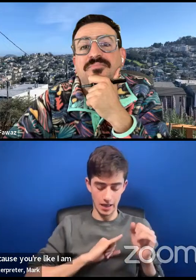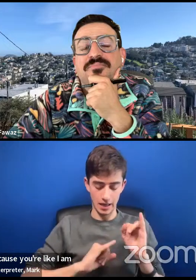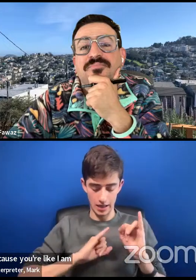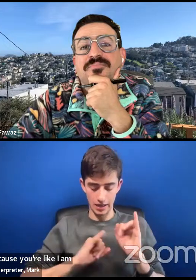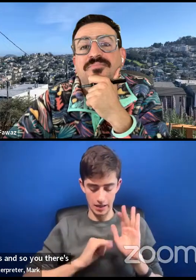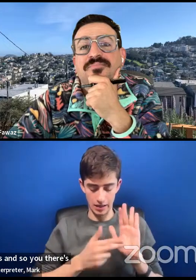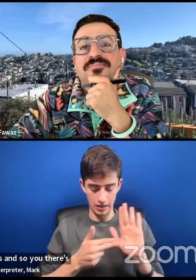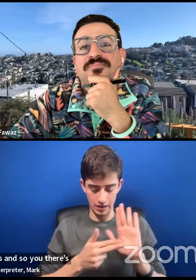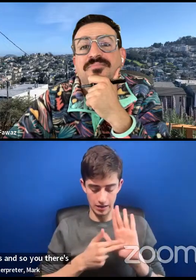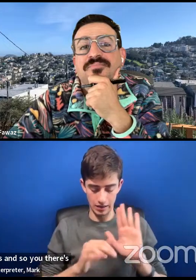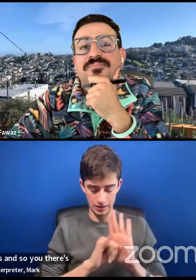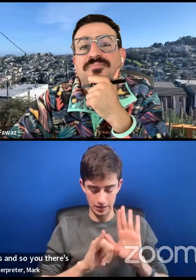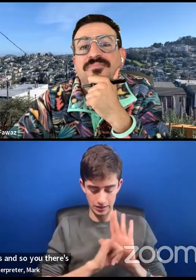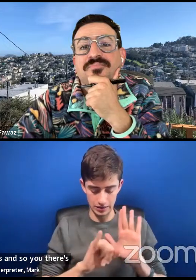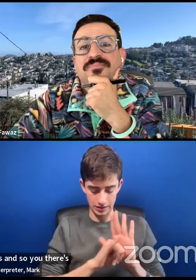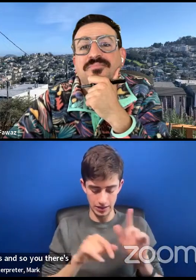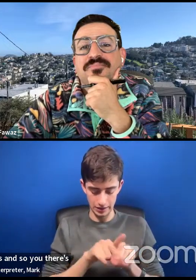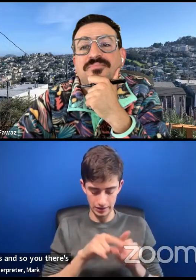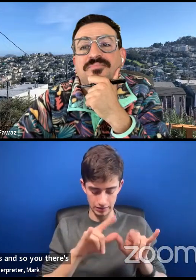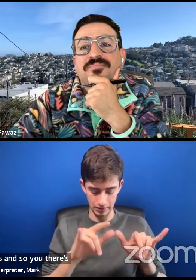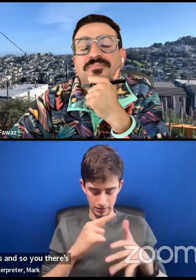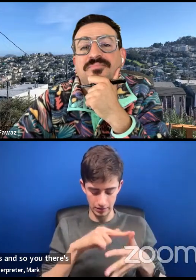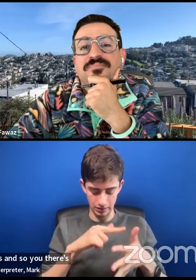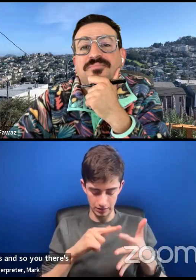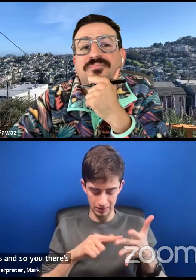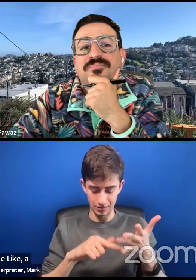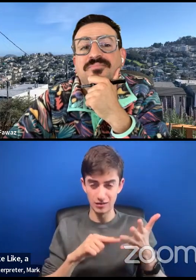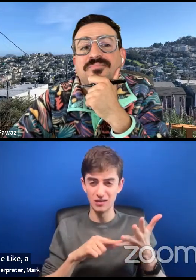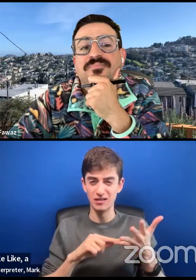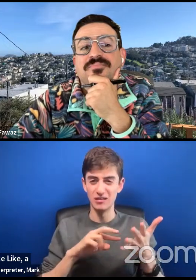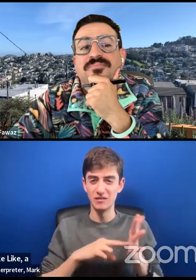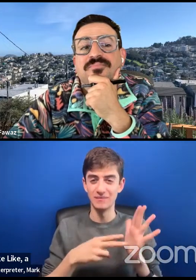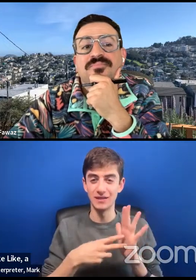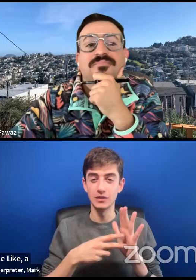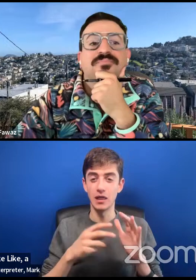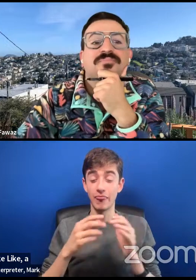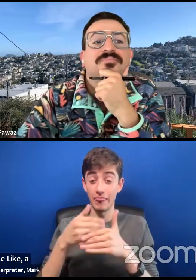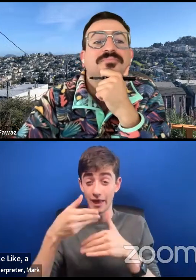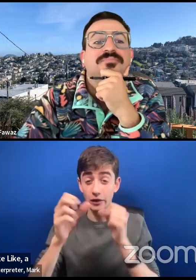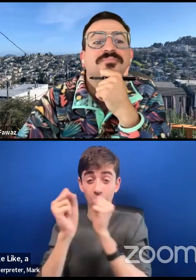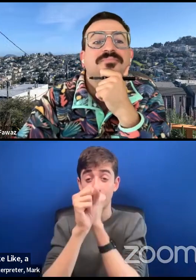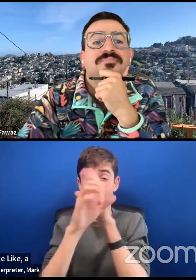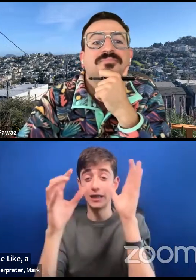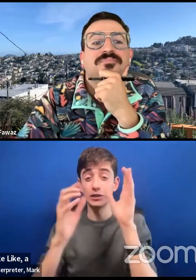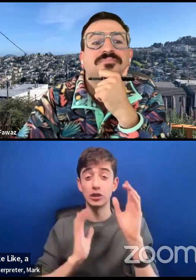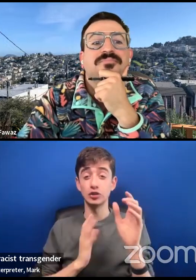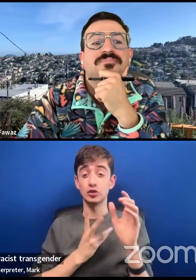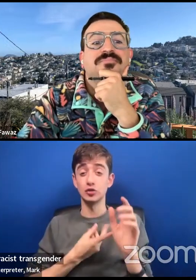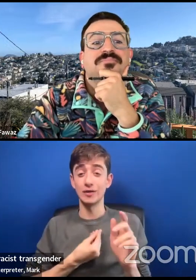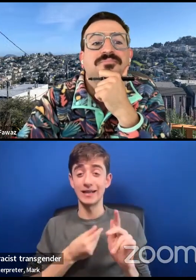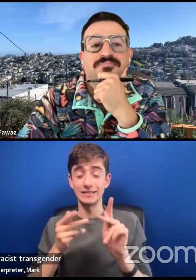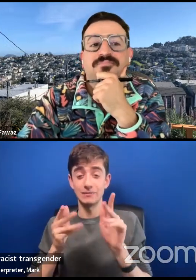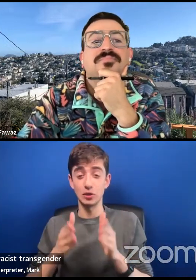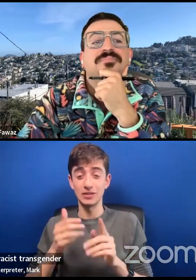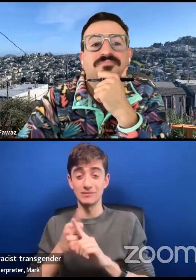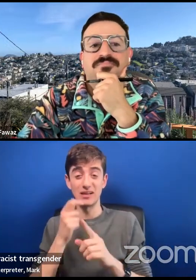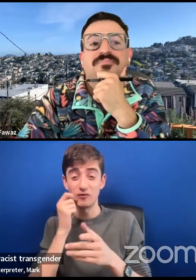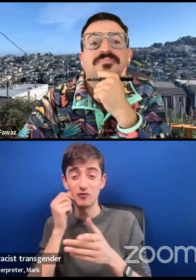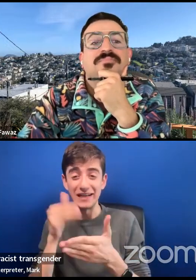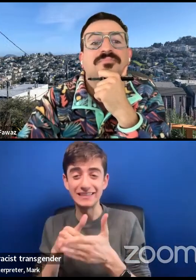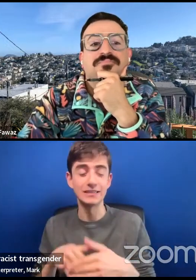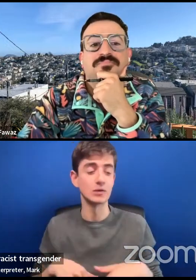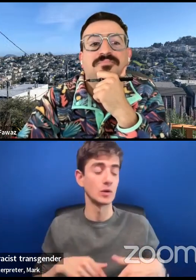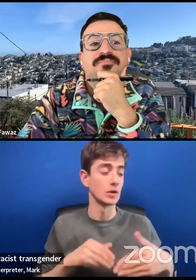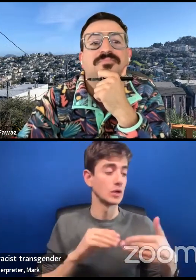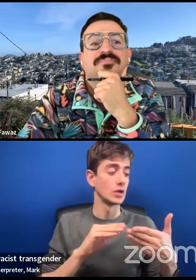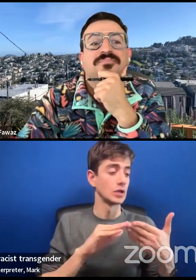imagine like a racist transgender person or a community of color